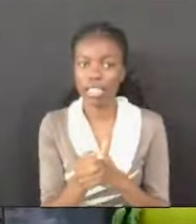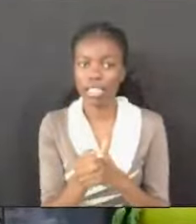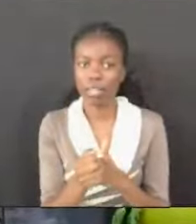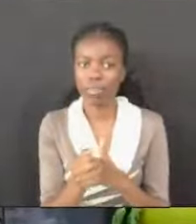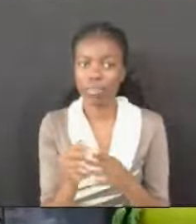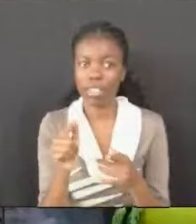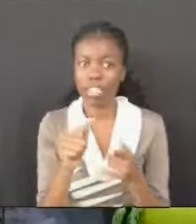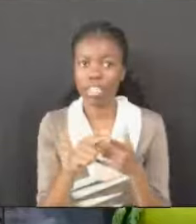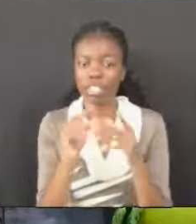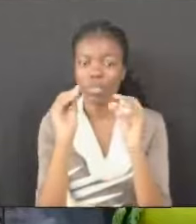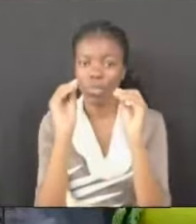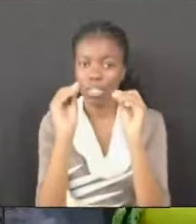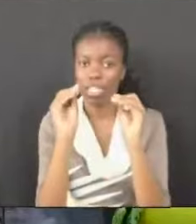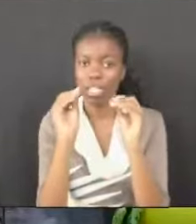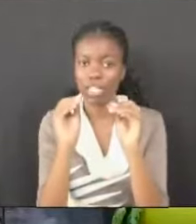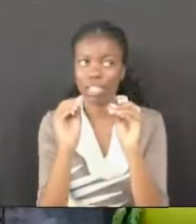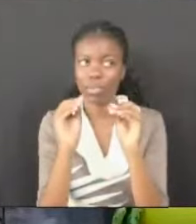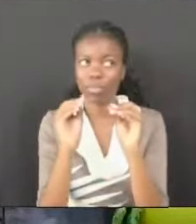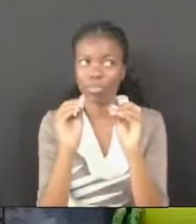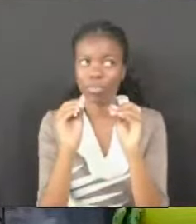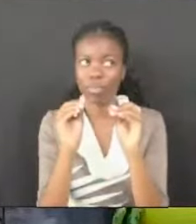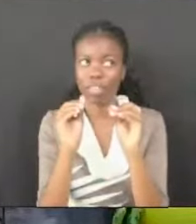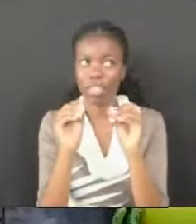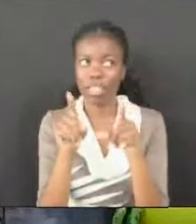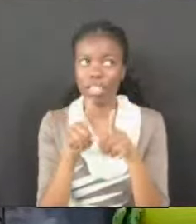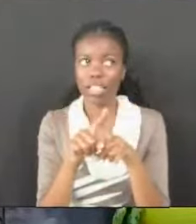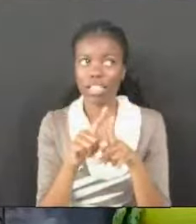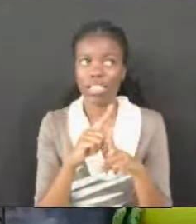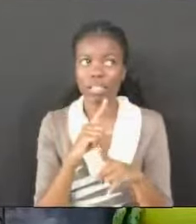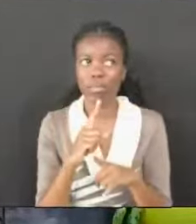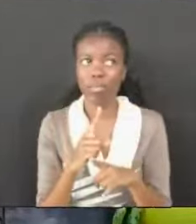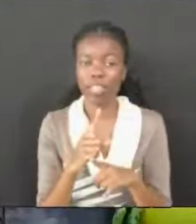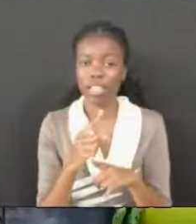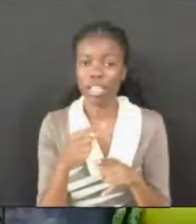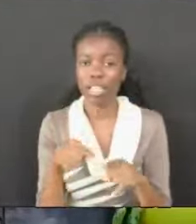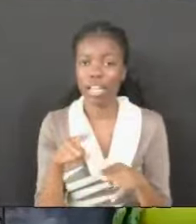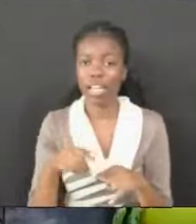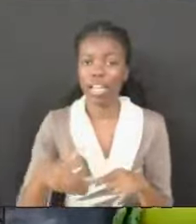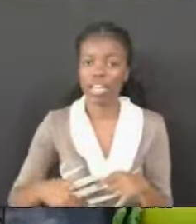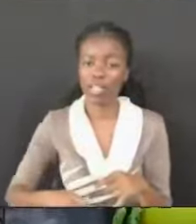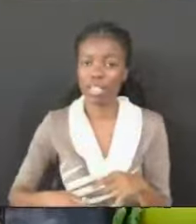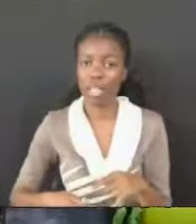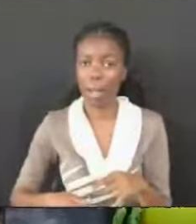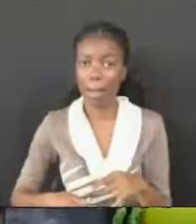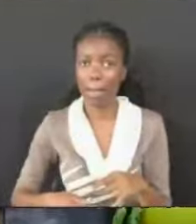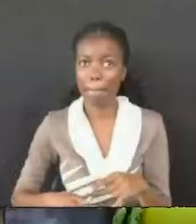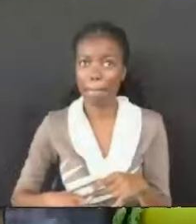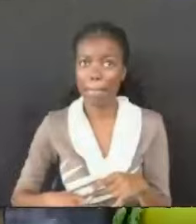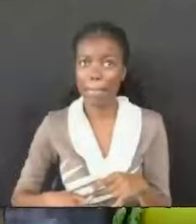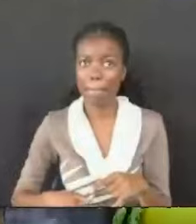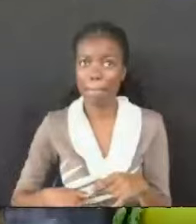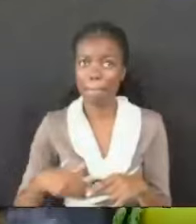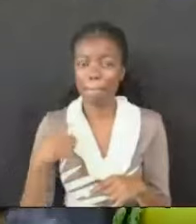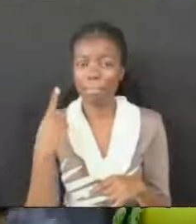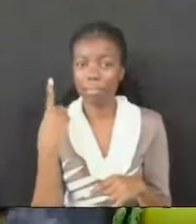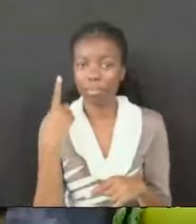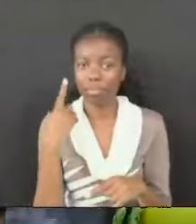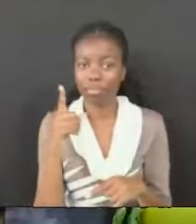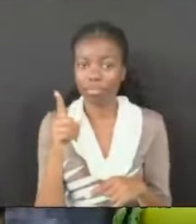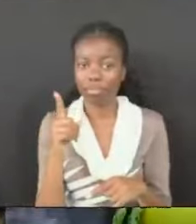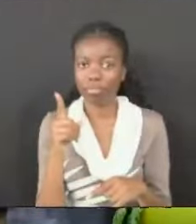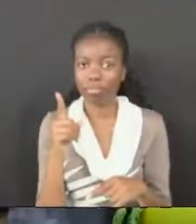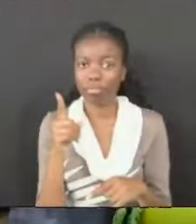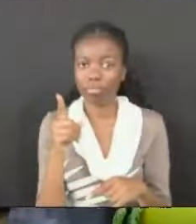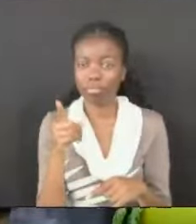health habits in our youth. For 'tis a part of